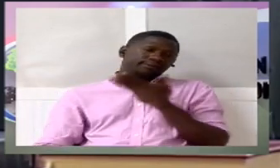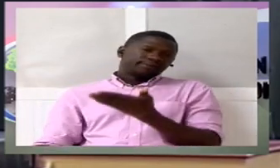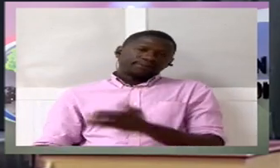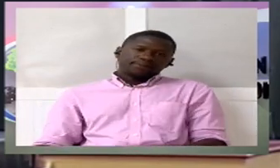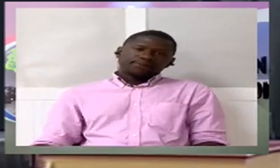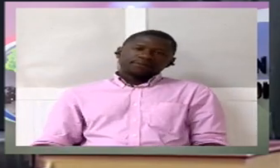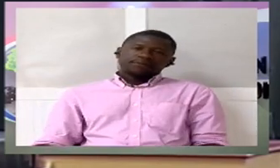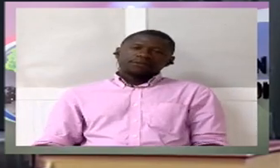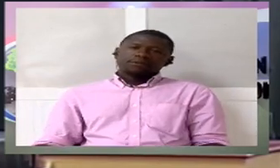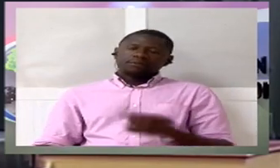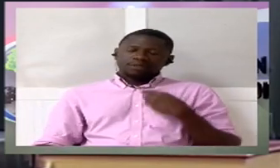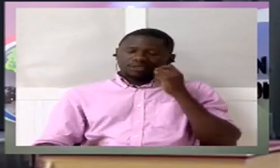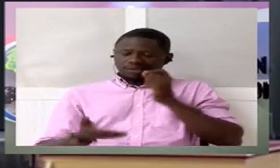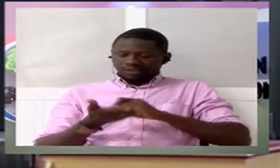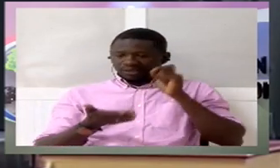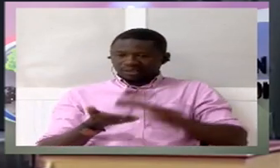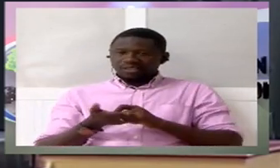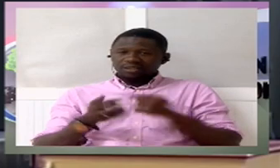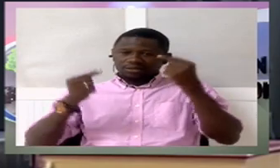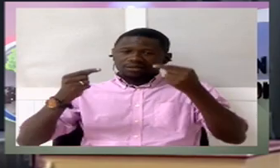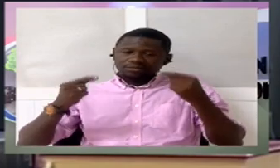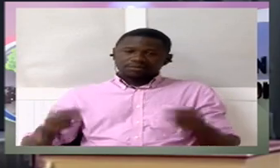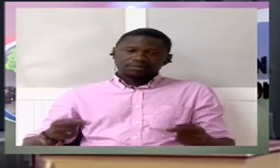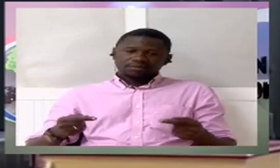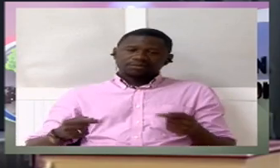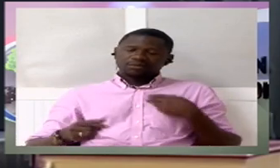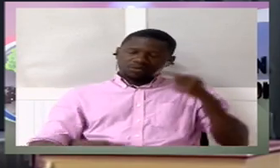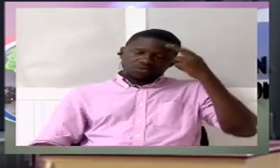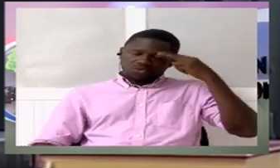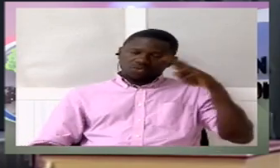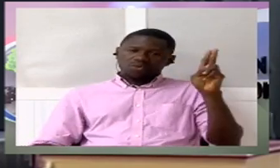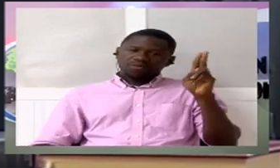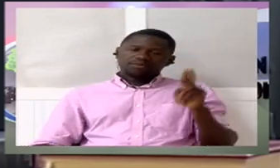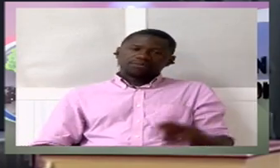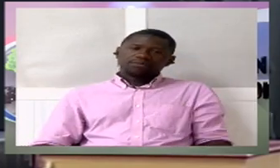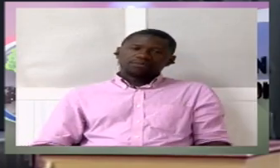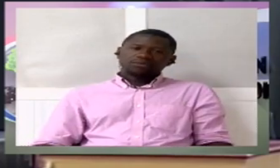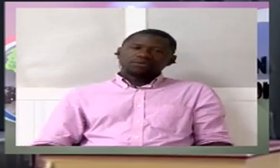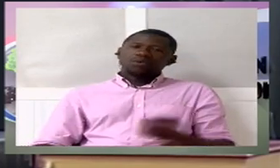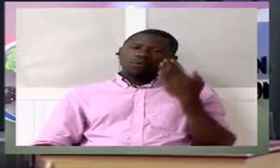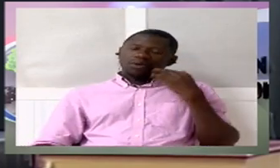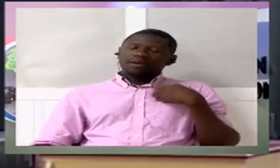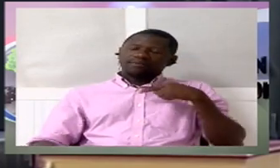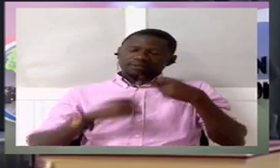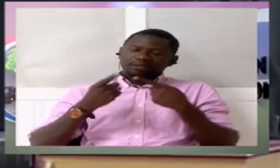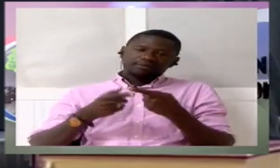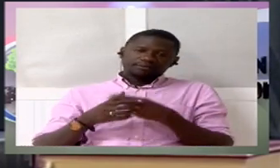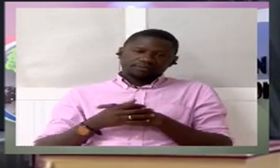there. No statement, no sign. I signed the statement. Saita. And went home. But